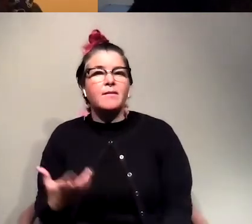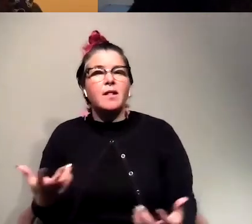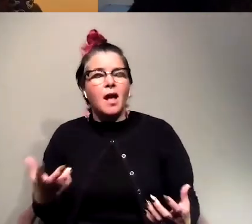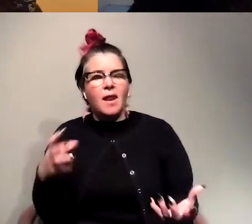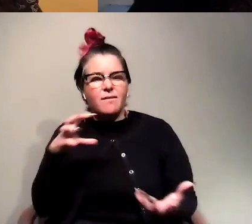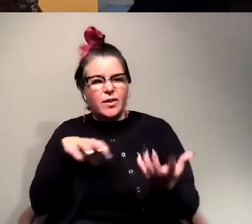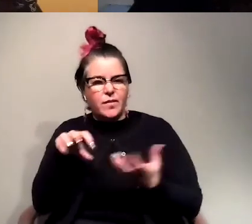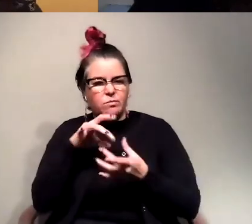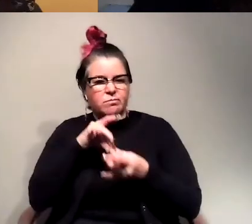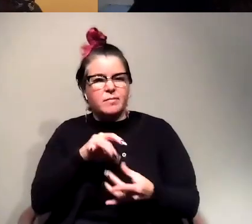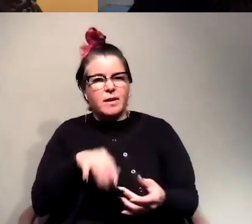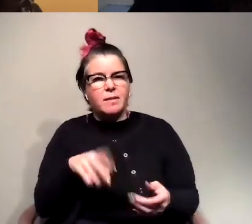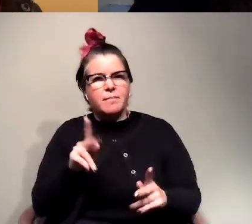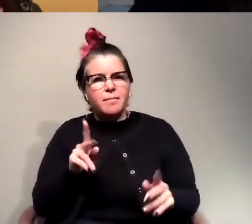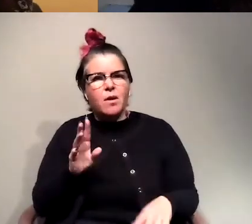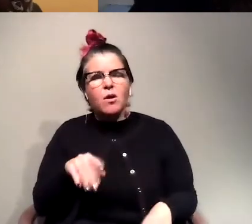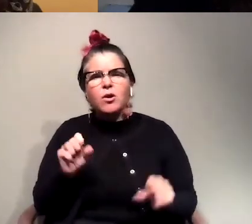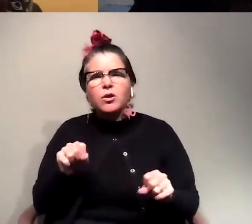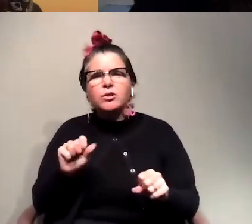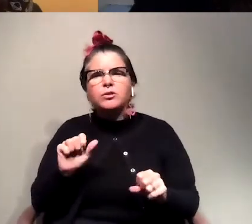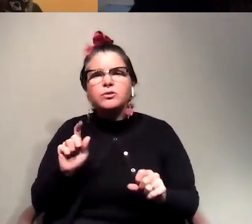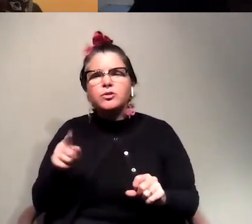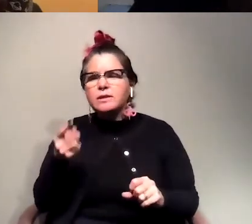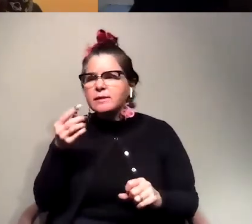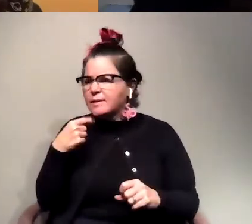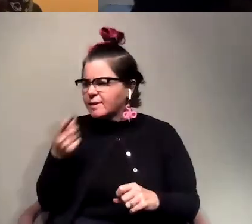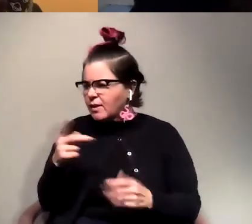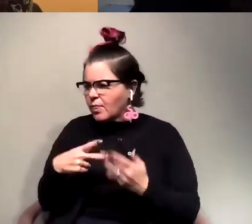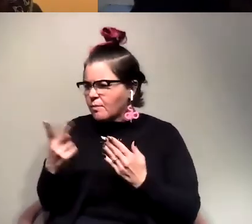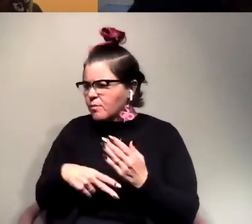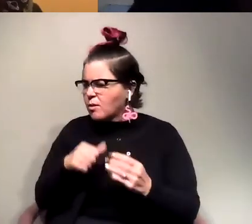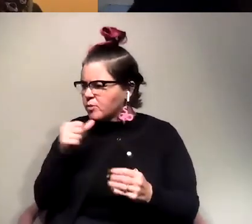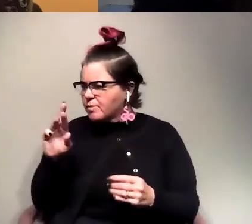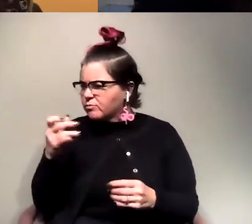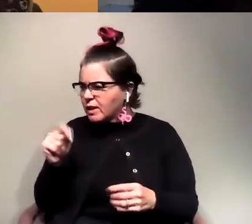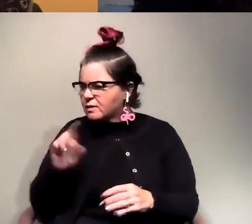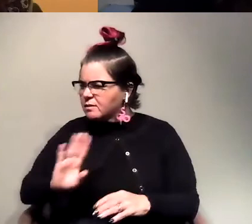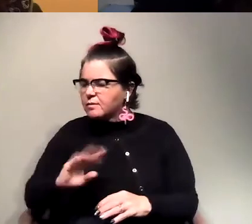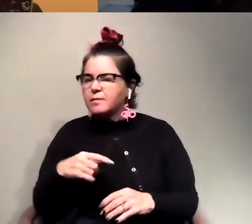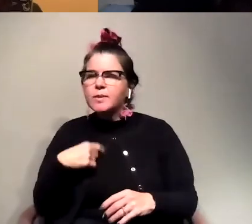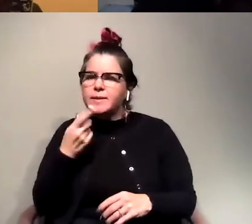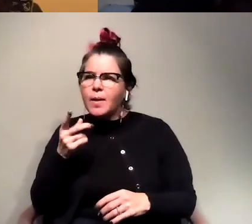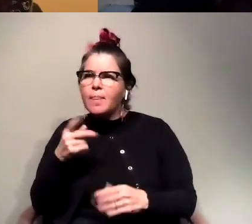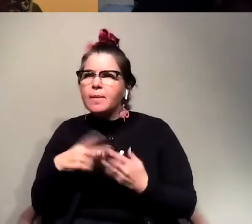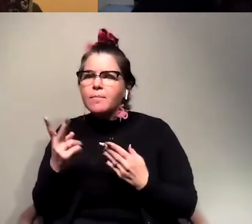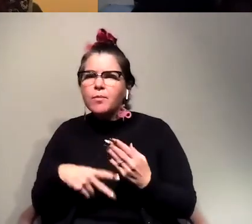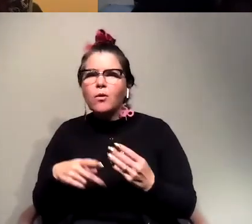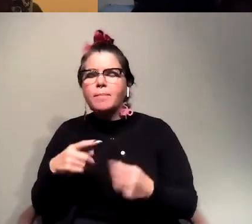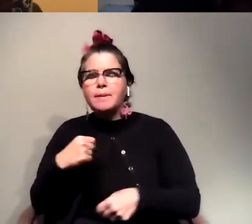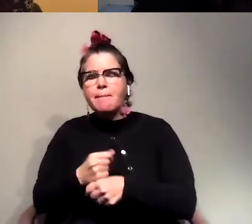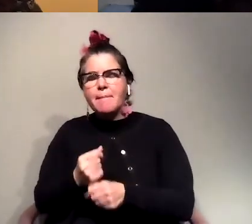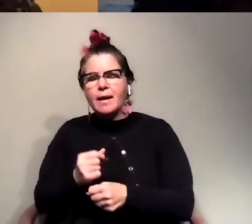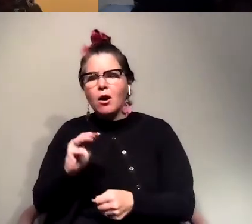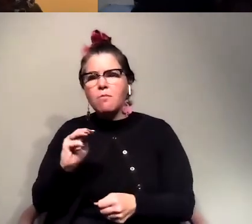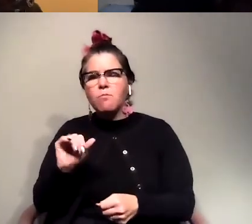that comes from that, and people are like, well, you could just tell the program not to be racist, or just tell the program to make a moral decision, like tell